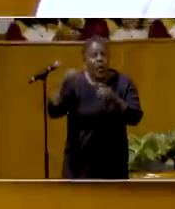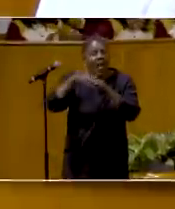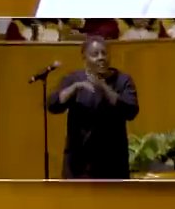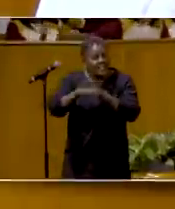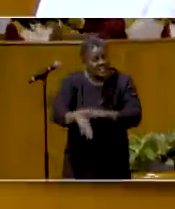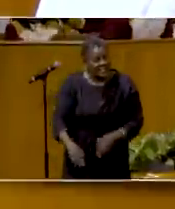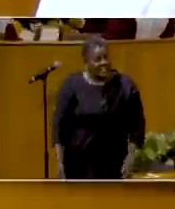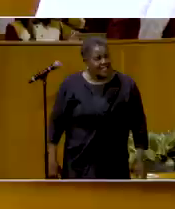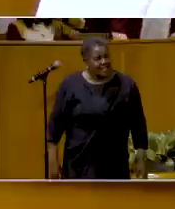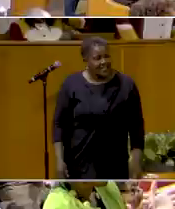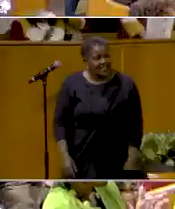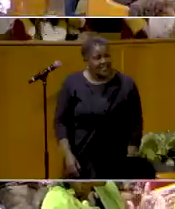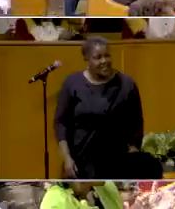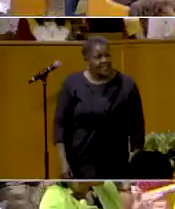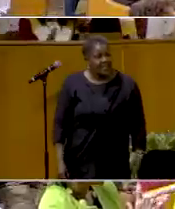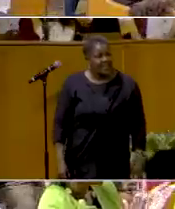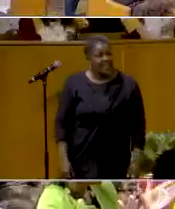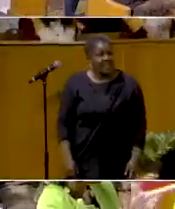the situation.